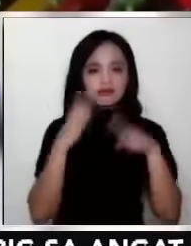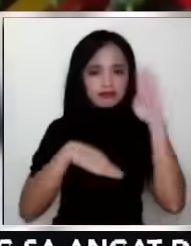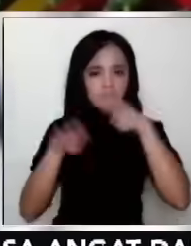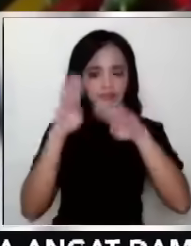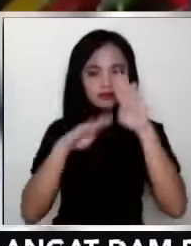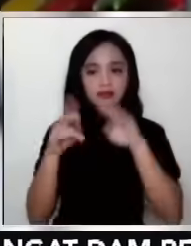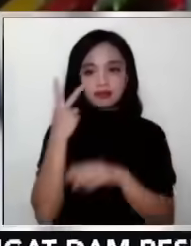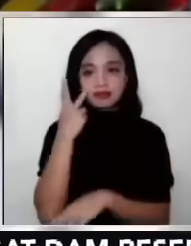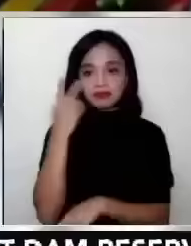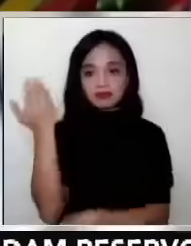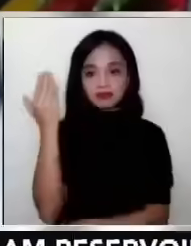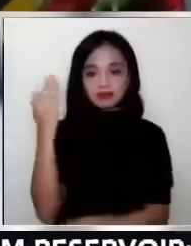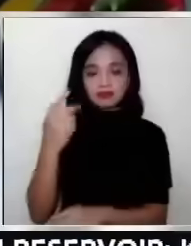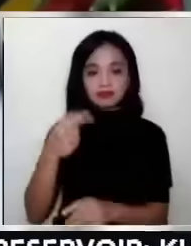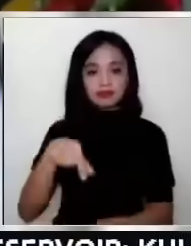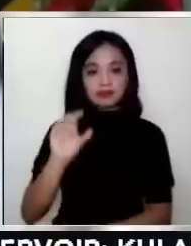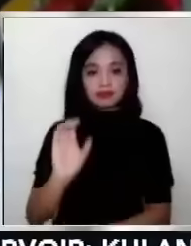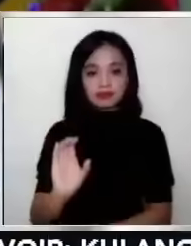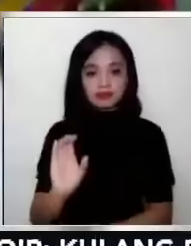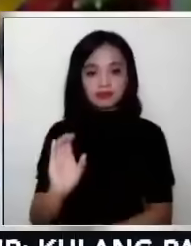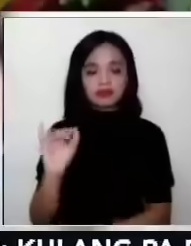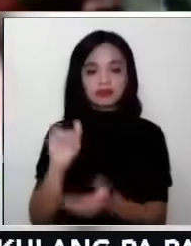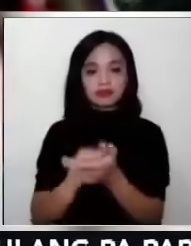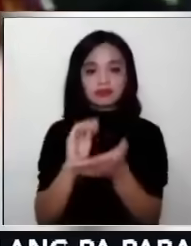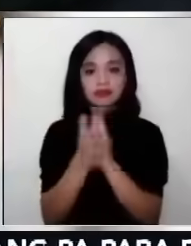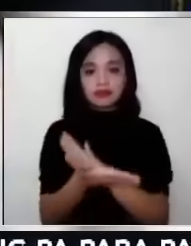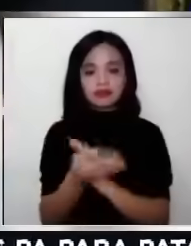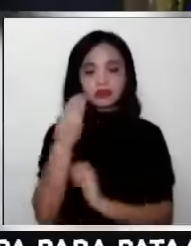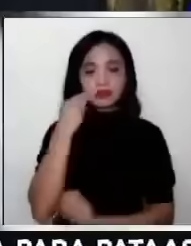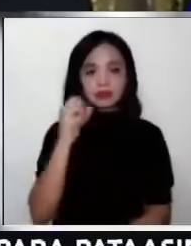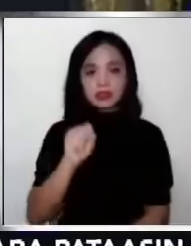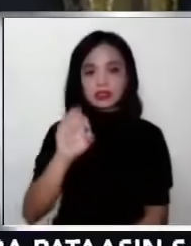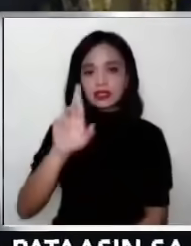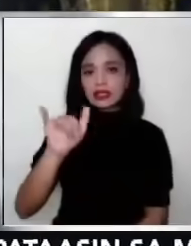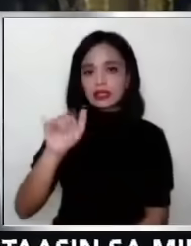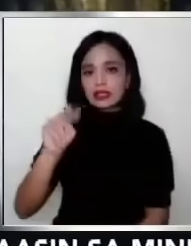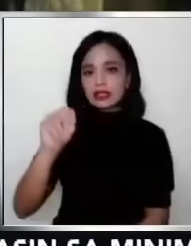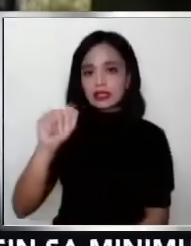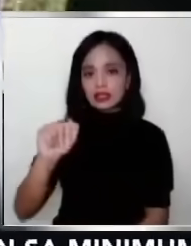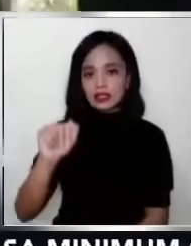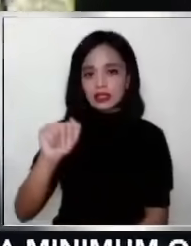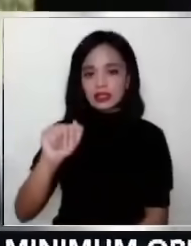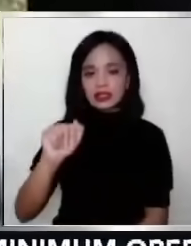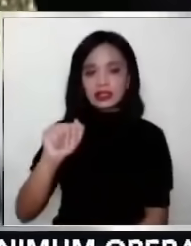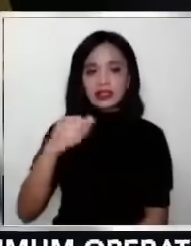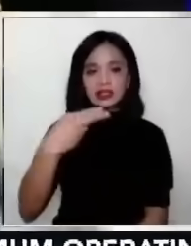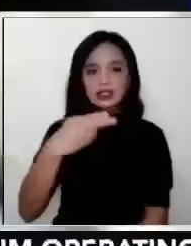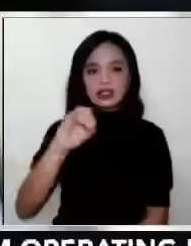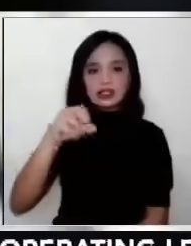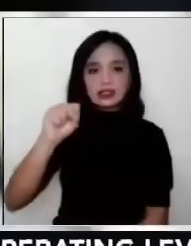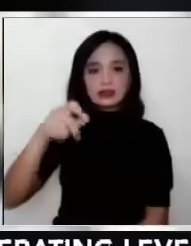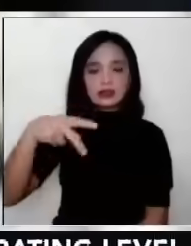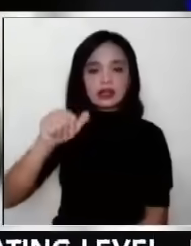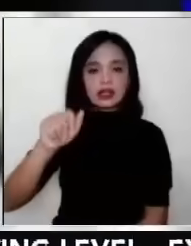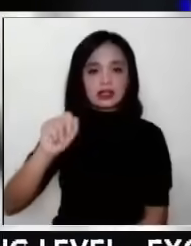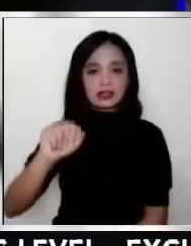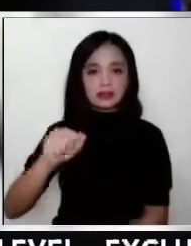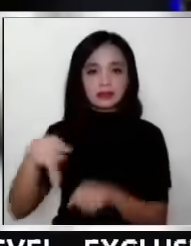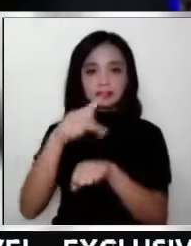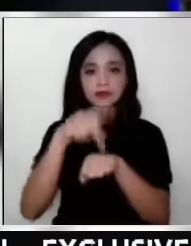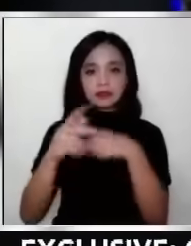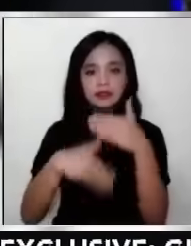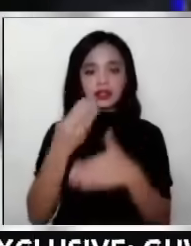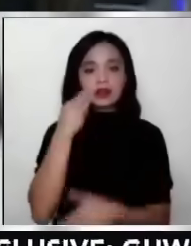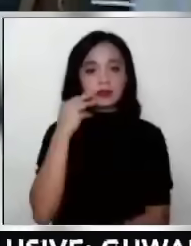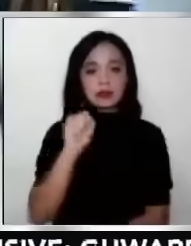City ang hinirang naman bilang Miss Reina Hispano-Americana Filipinas 2023. Miss Eco Teen Philippines si Francine Reyes